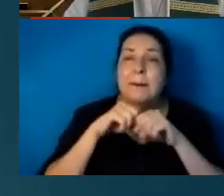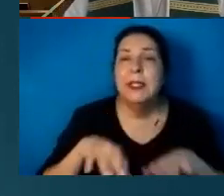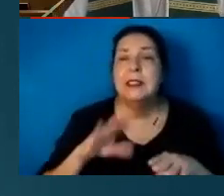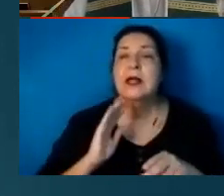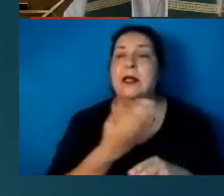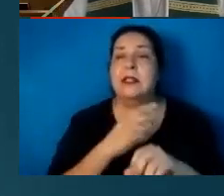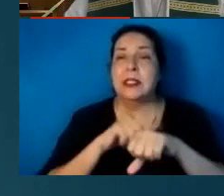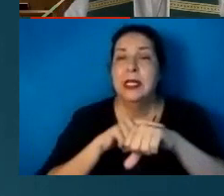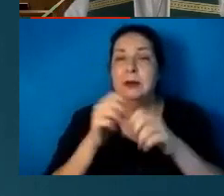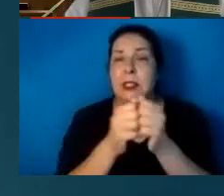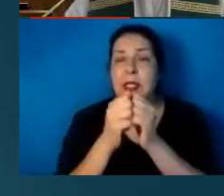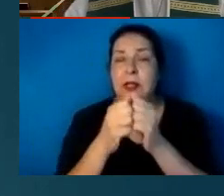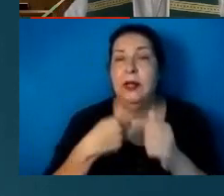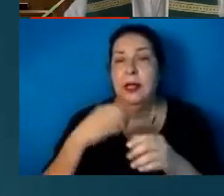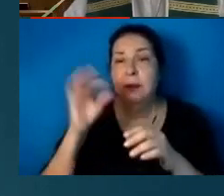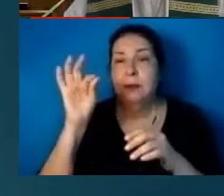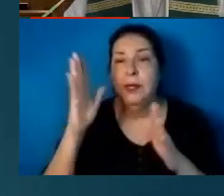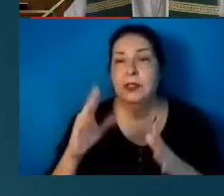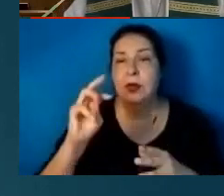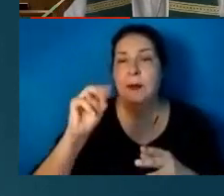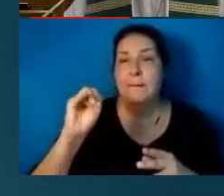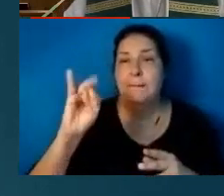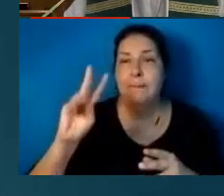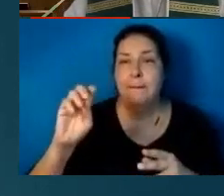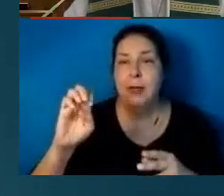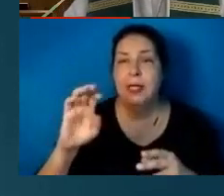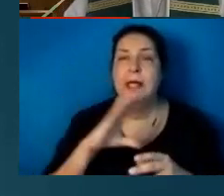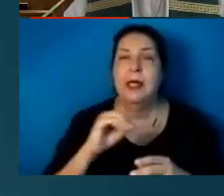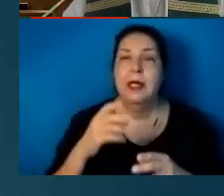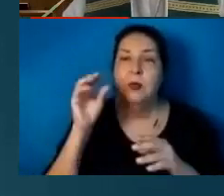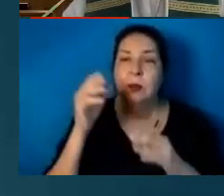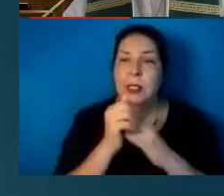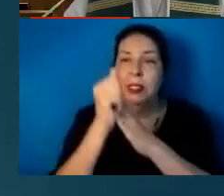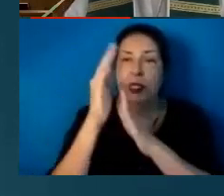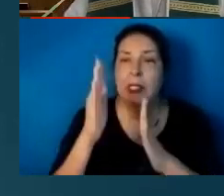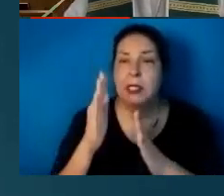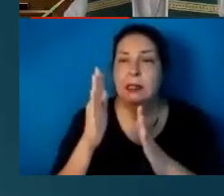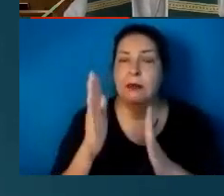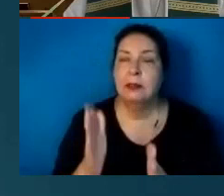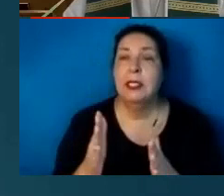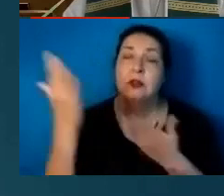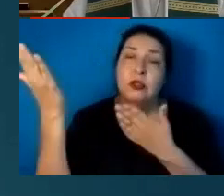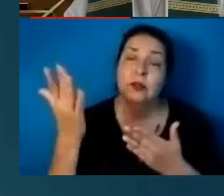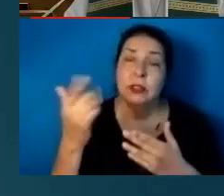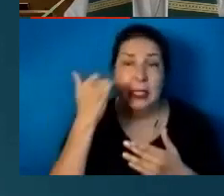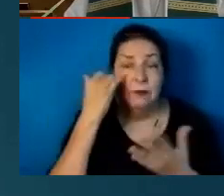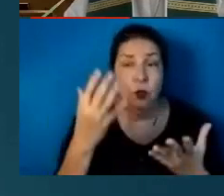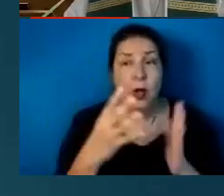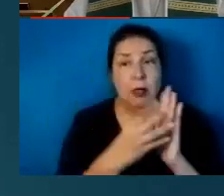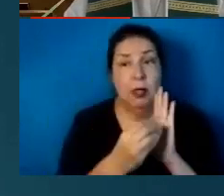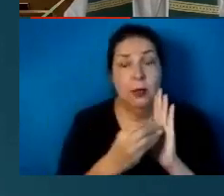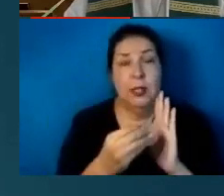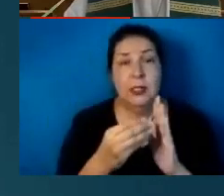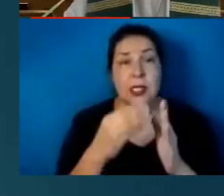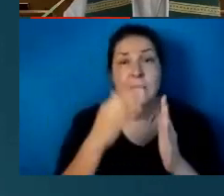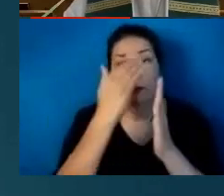am Pastor Mike Grobelch, and I will be leading the service this morning. If you would like to receive copies of the bulletin and sermon